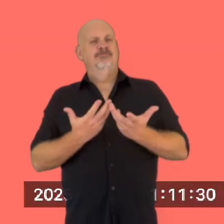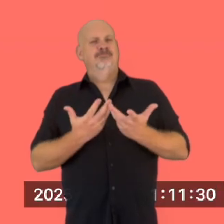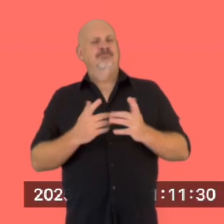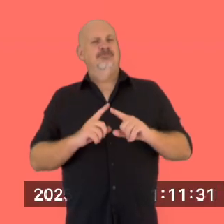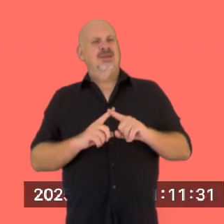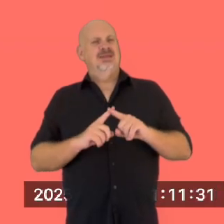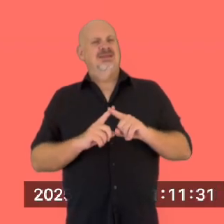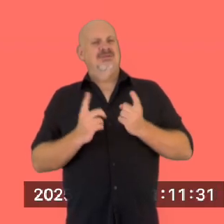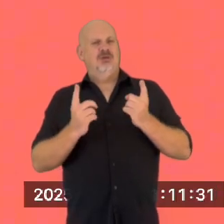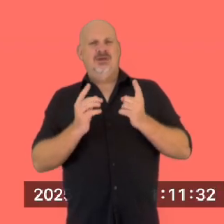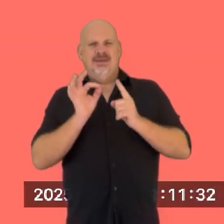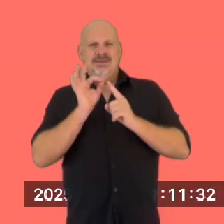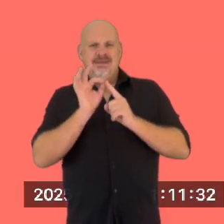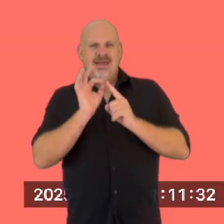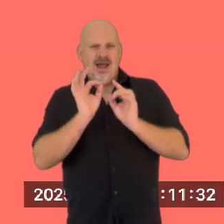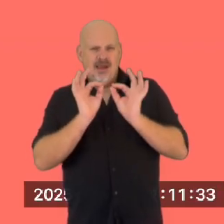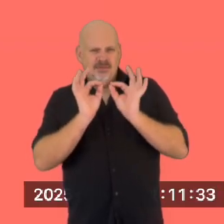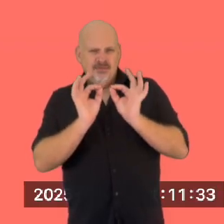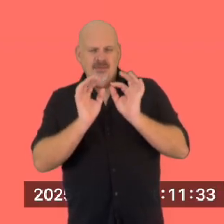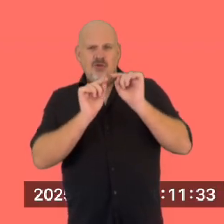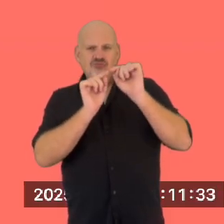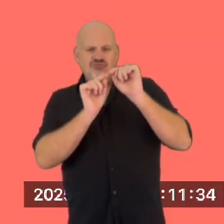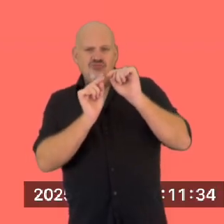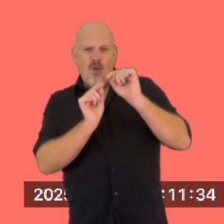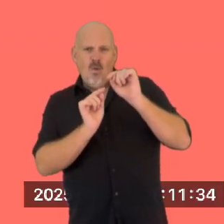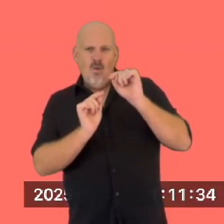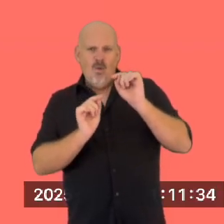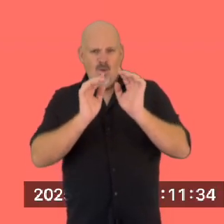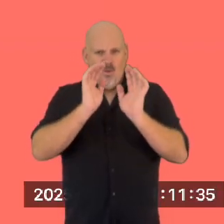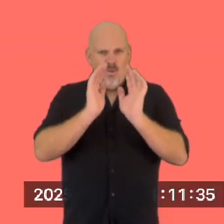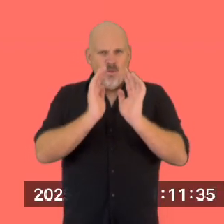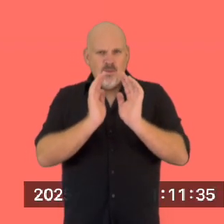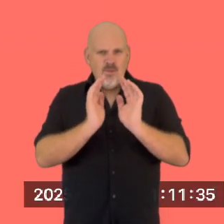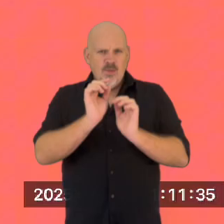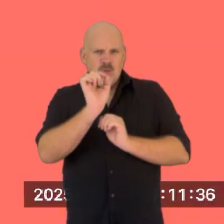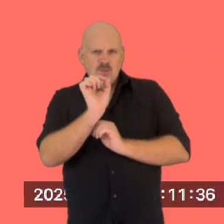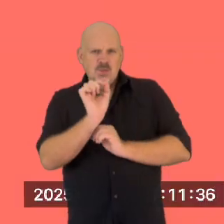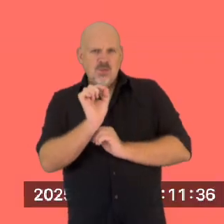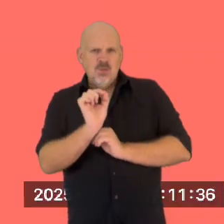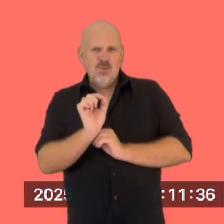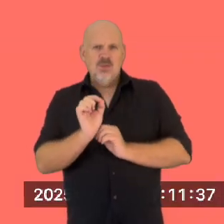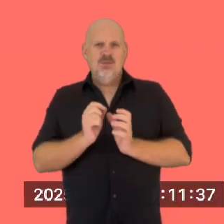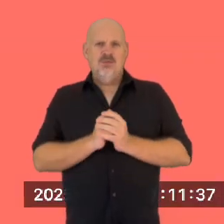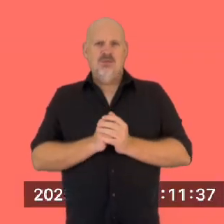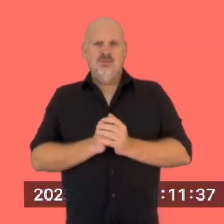it gives. I like the way it gives a different kind of sort of precision detail. So your rose outline